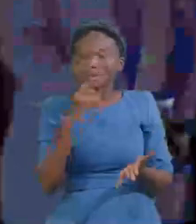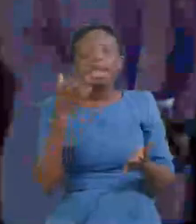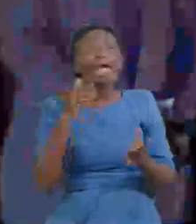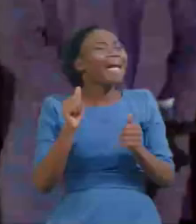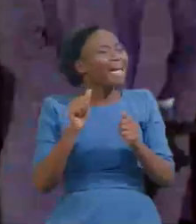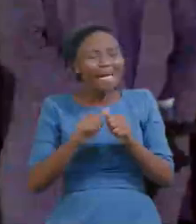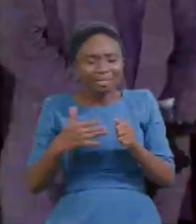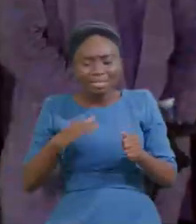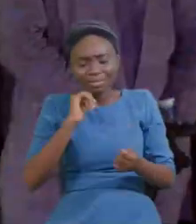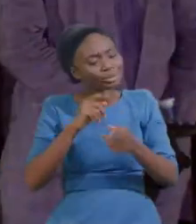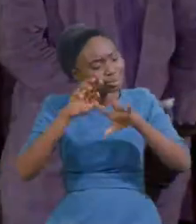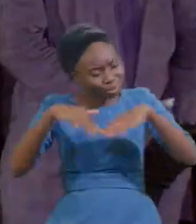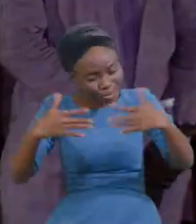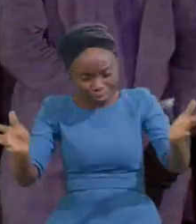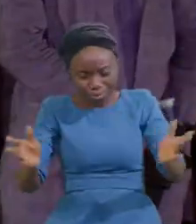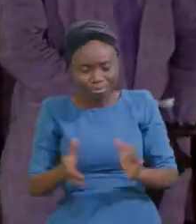gone.